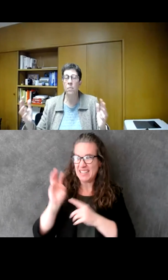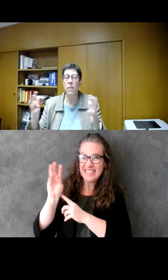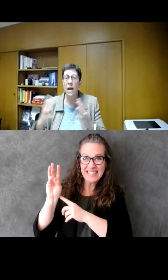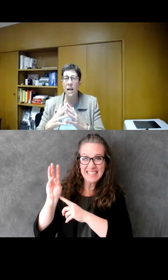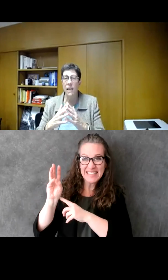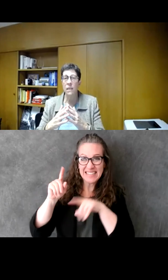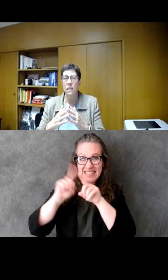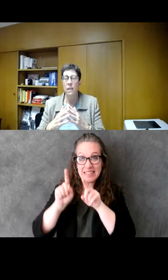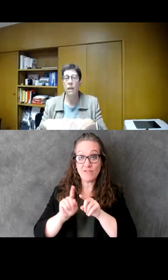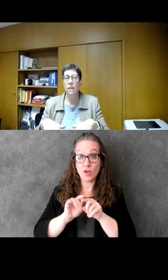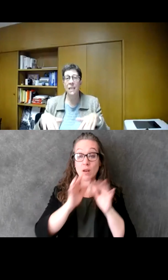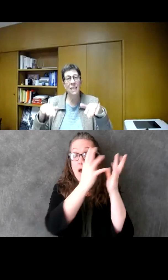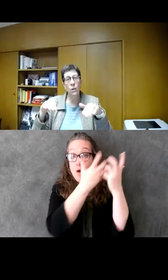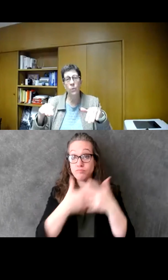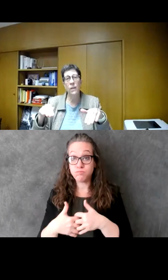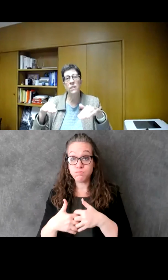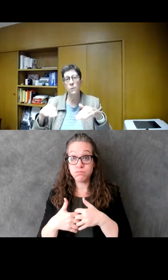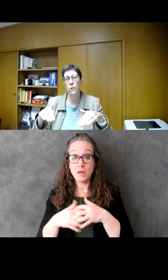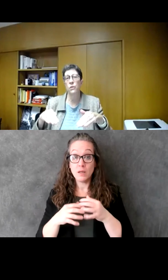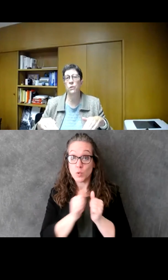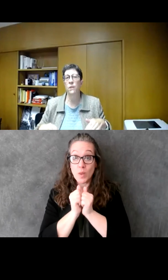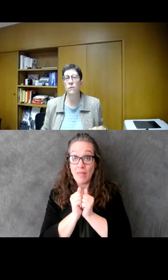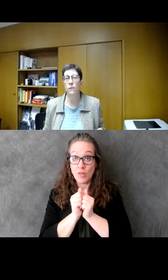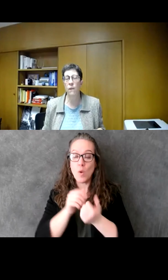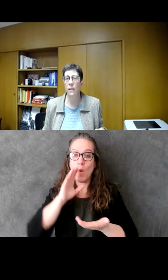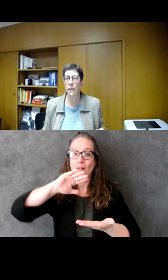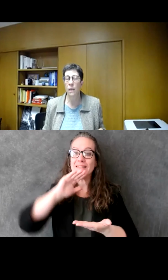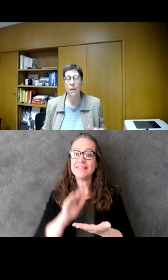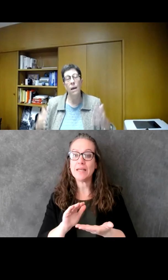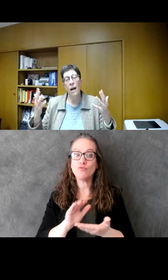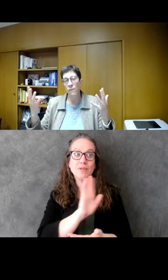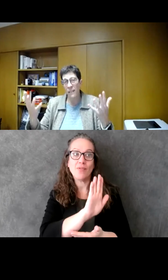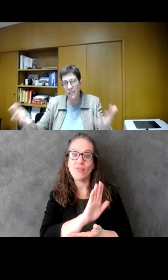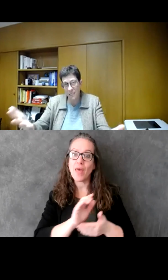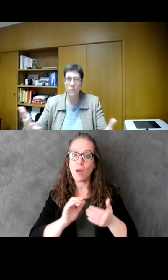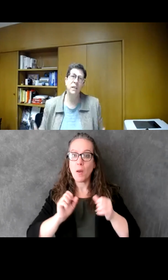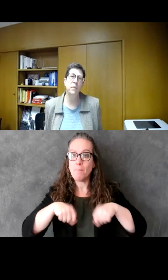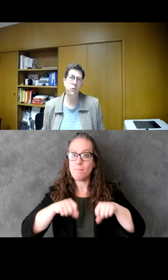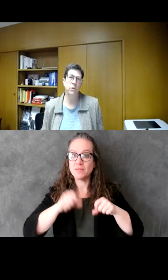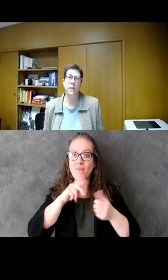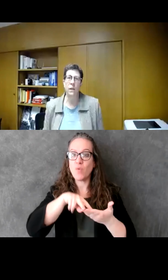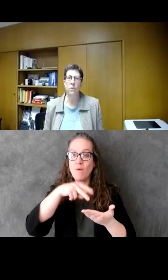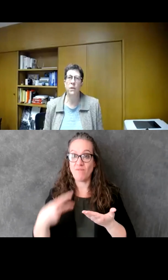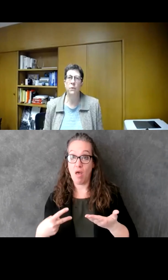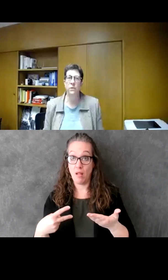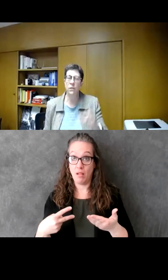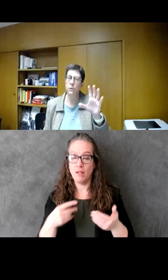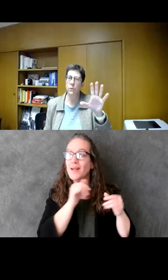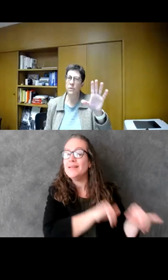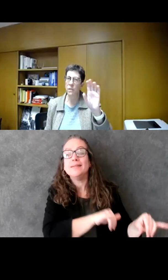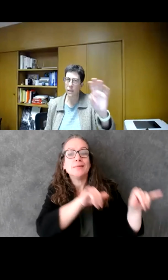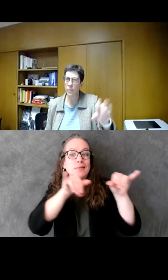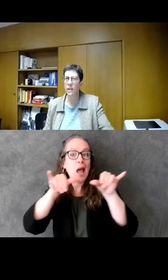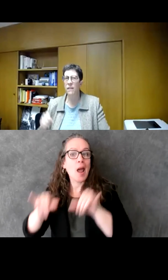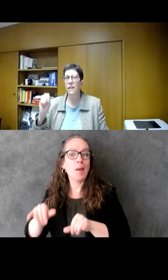and combined, they decrease this person's risk for falling. I find the same thing to be true with elder abuse. You can